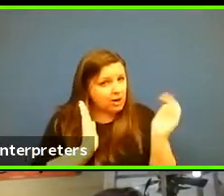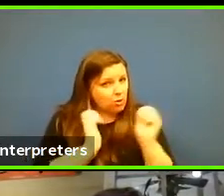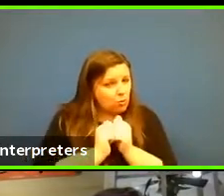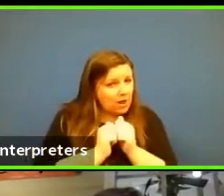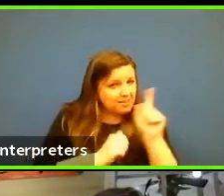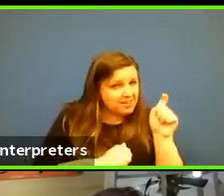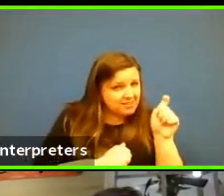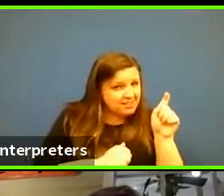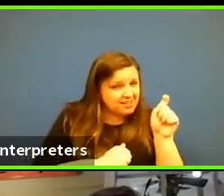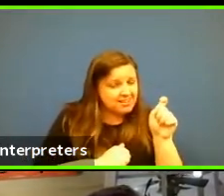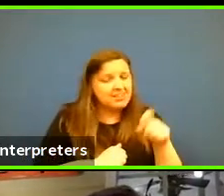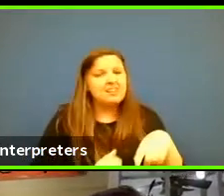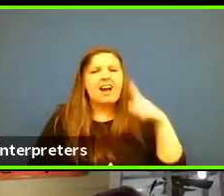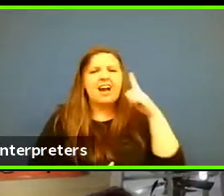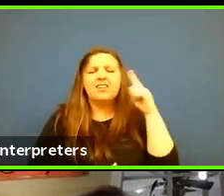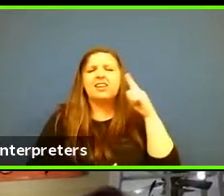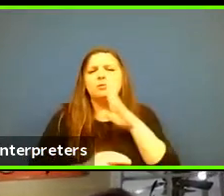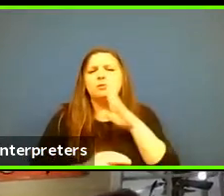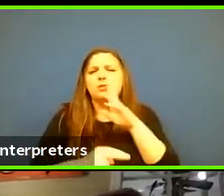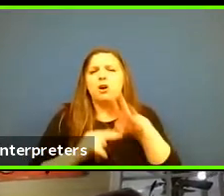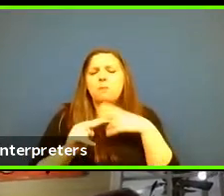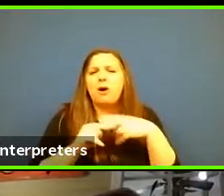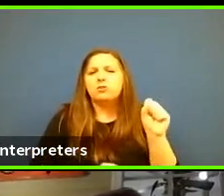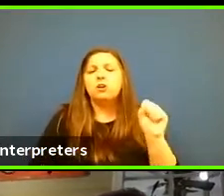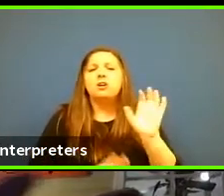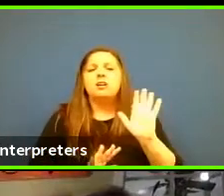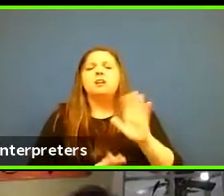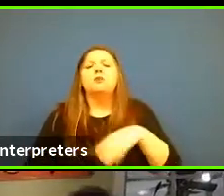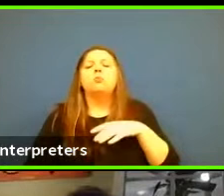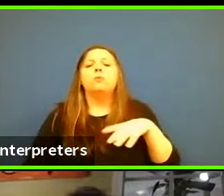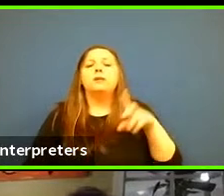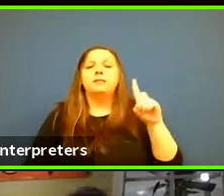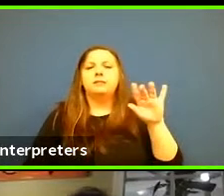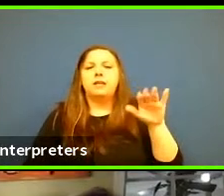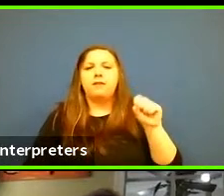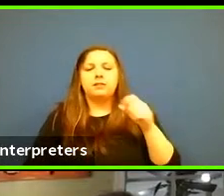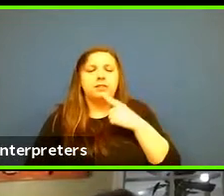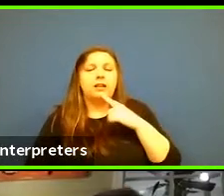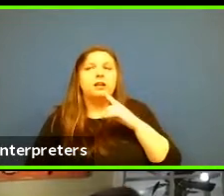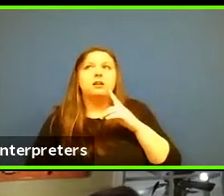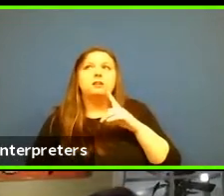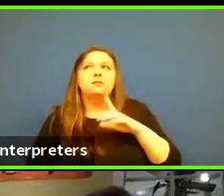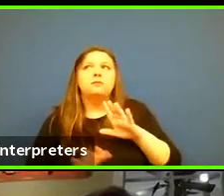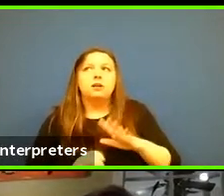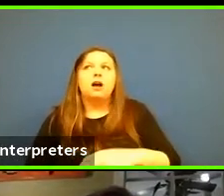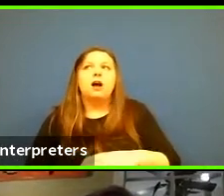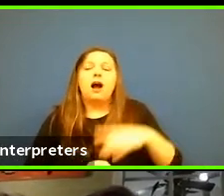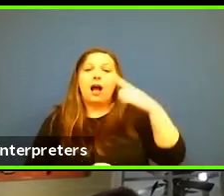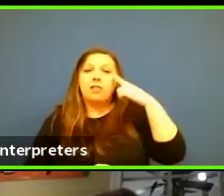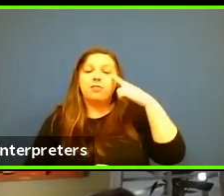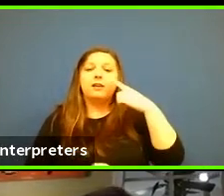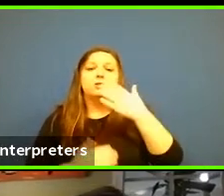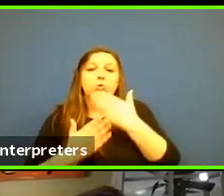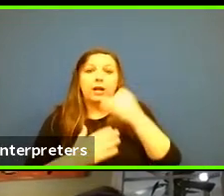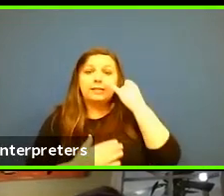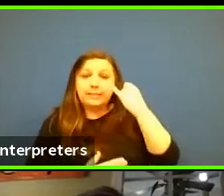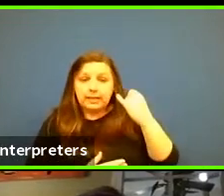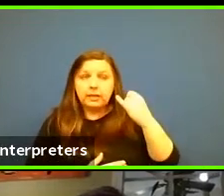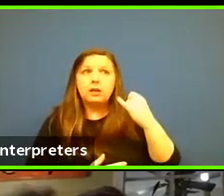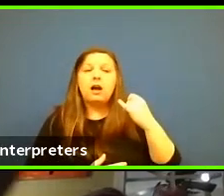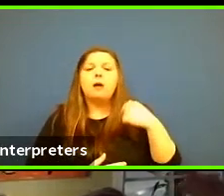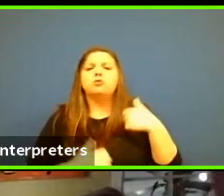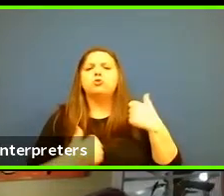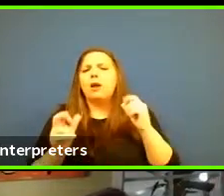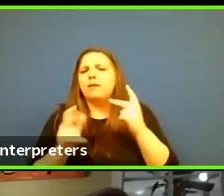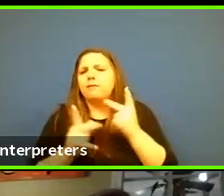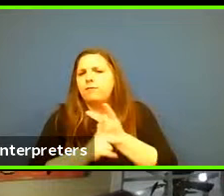you asked for high schoolers. When high schoolers. Yeah, I was trying to, I think it's a good idea. I'm just trying to figure